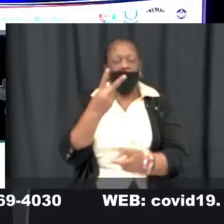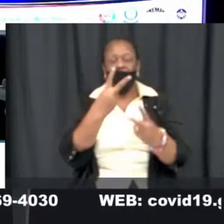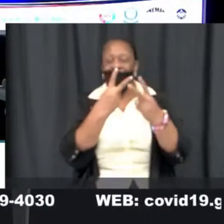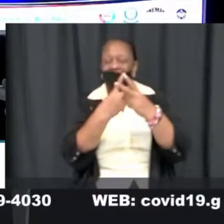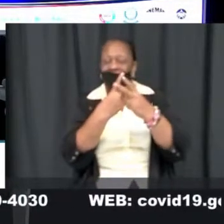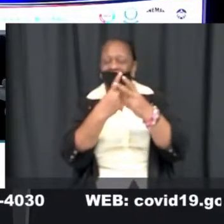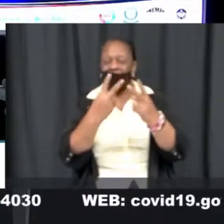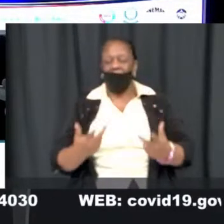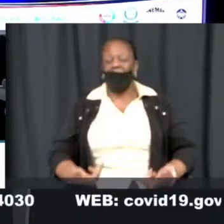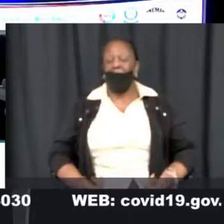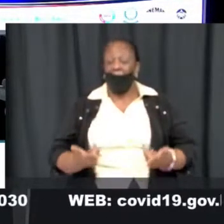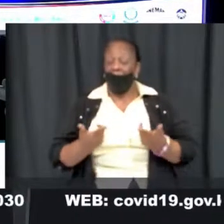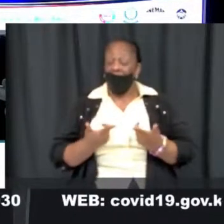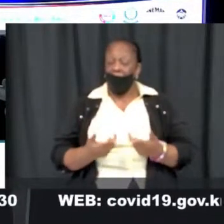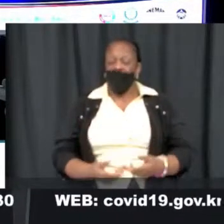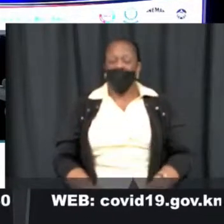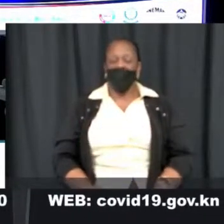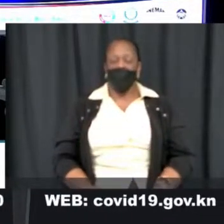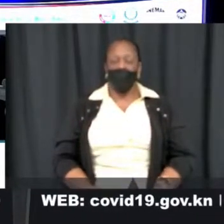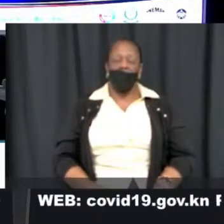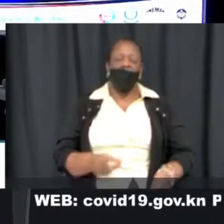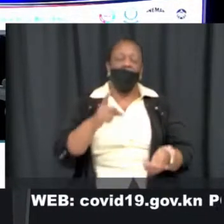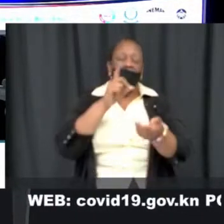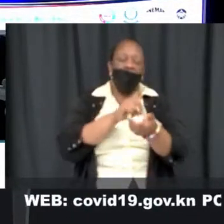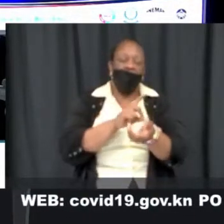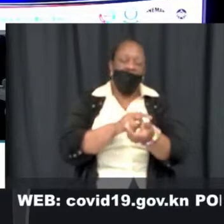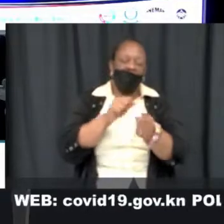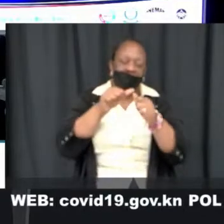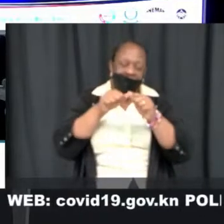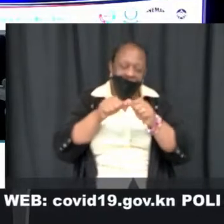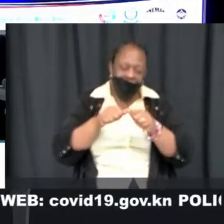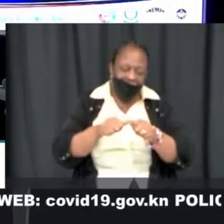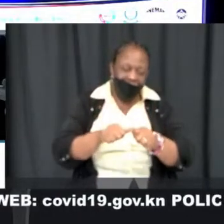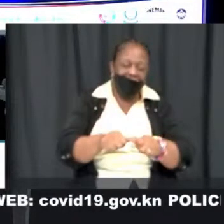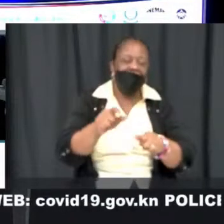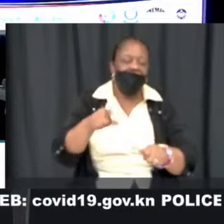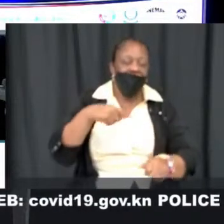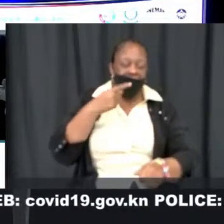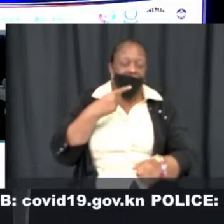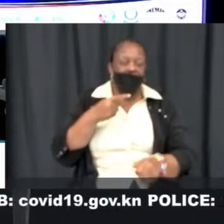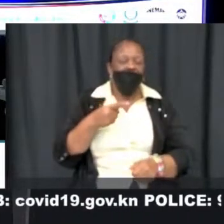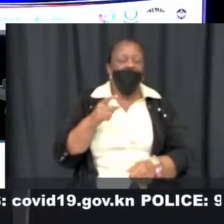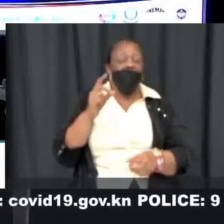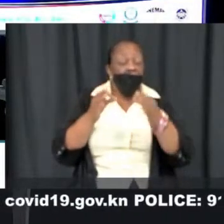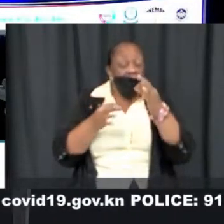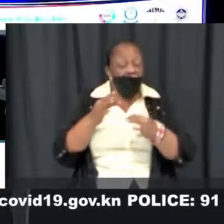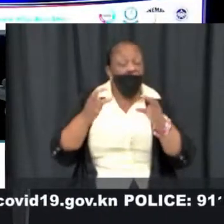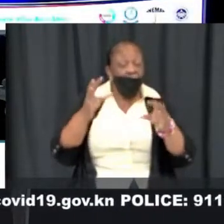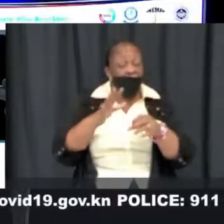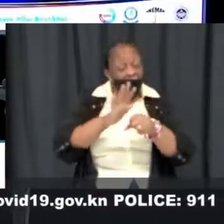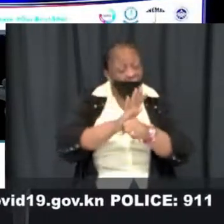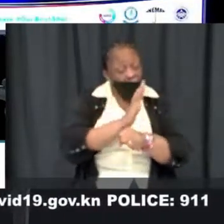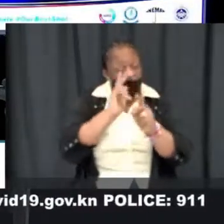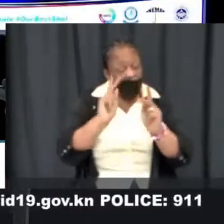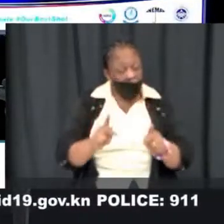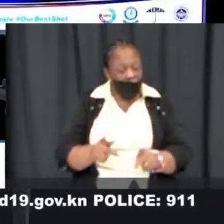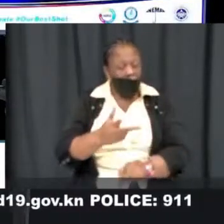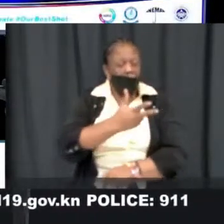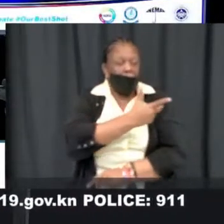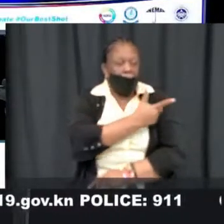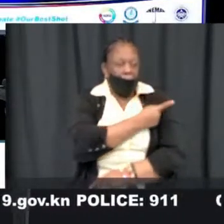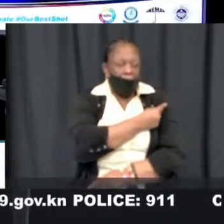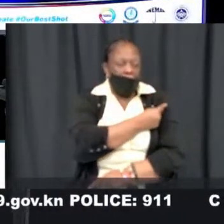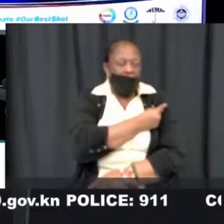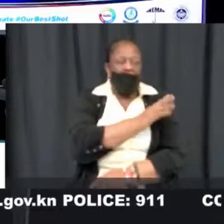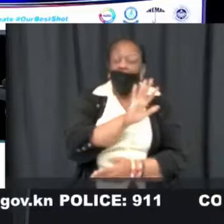lives. As the doctors keep saying, once we have enough persons vaccinated, once we as humans begin to